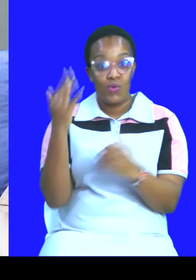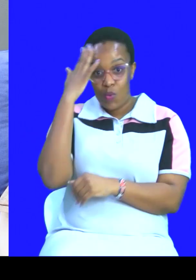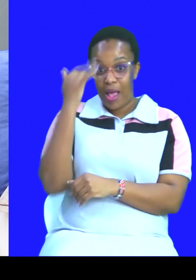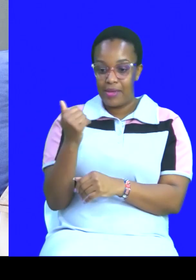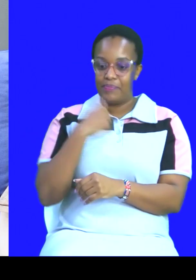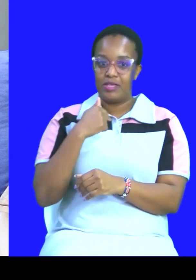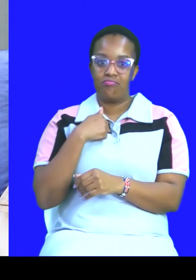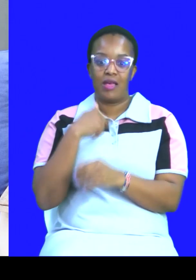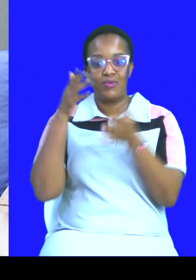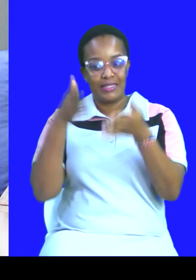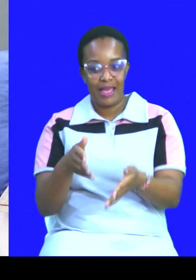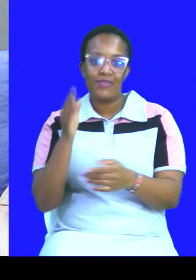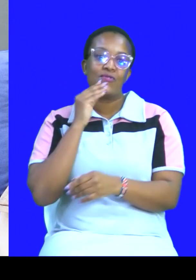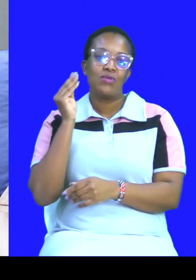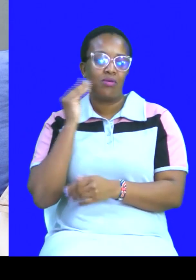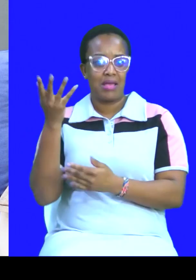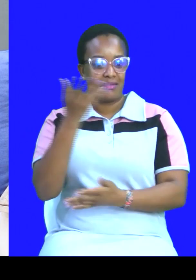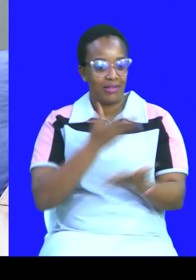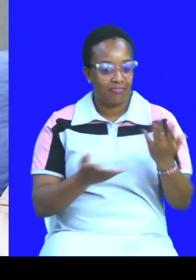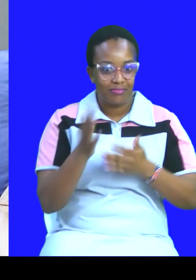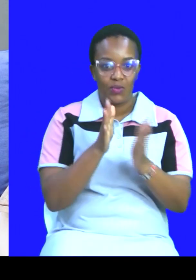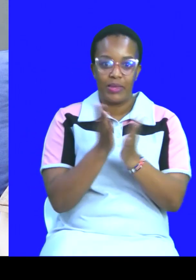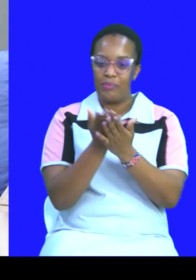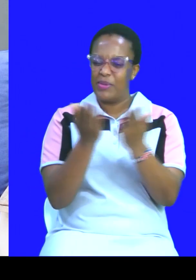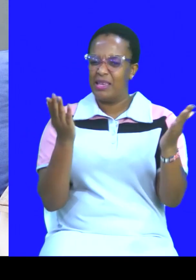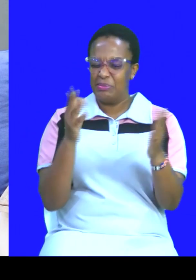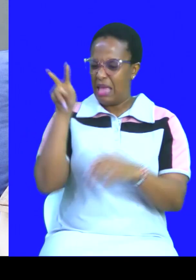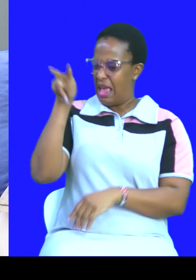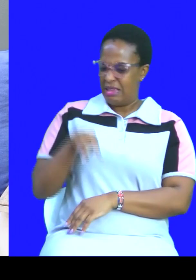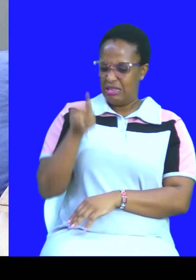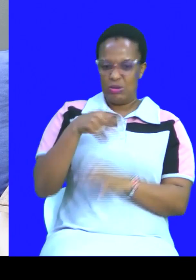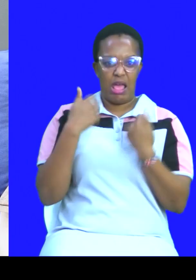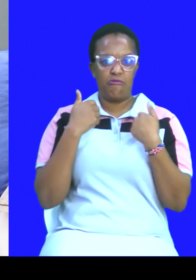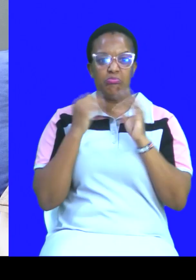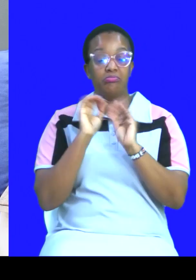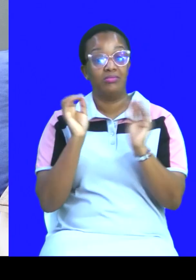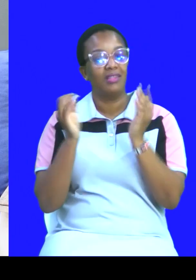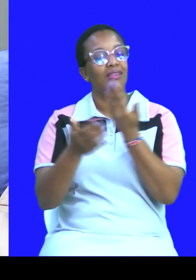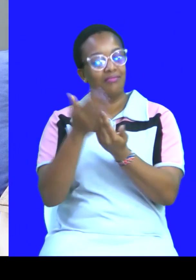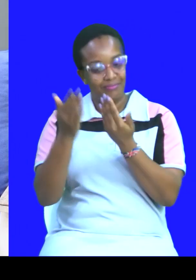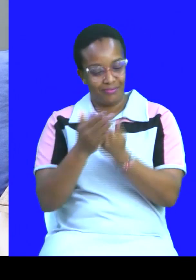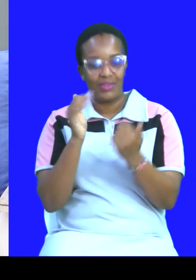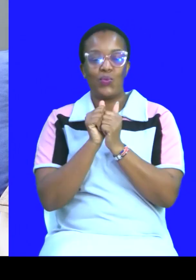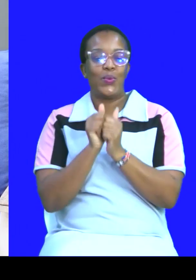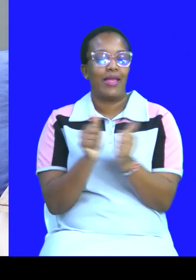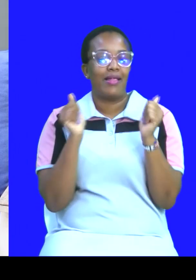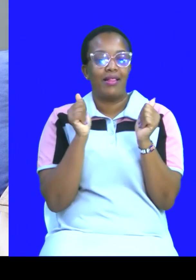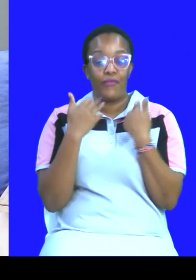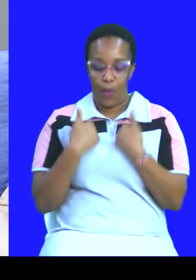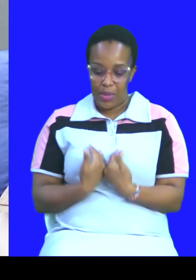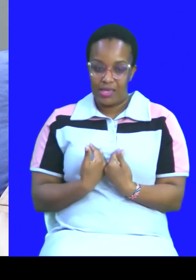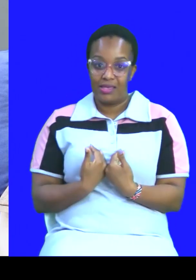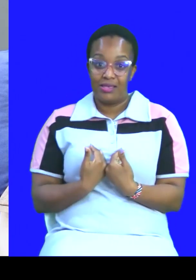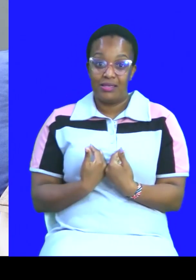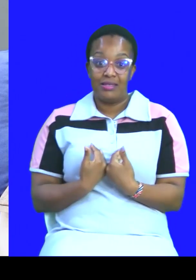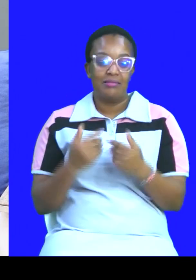home and I used to interact with some of them, so they never treated me differently. They treated me as one of their own, and with the